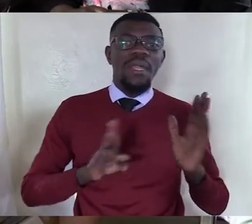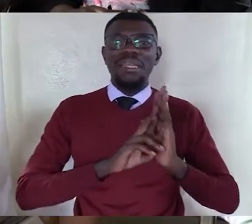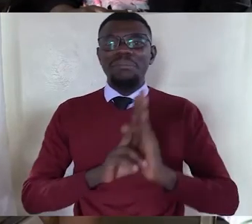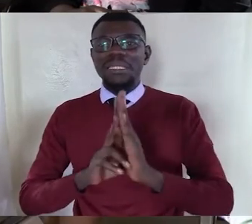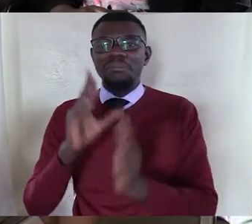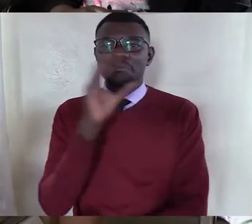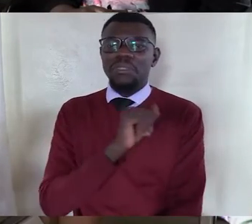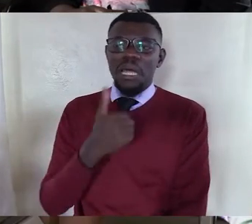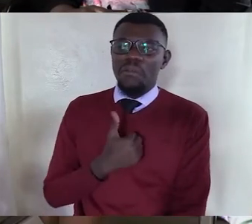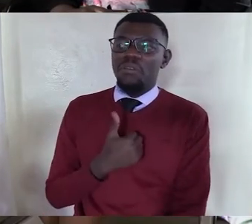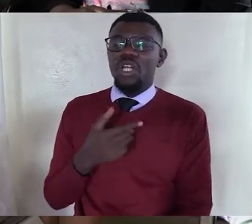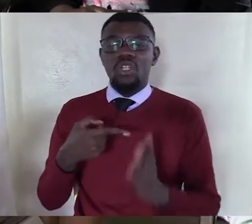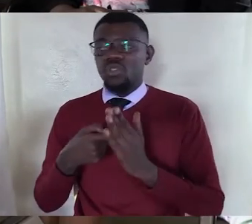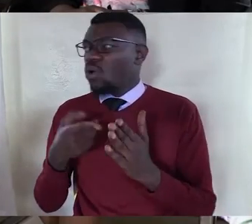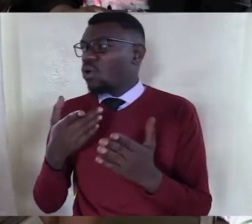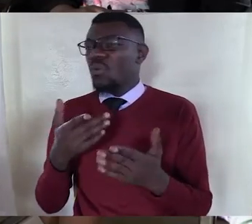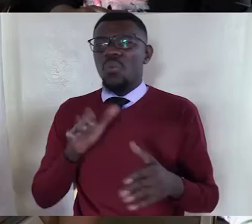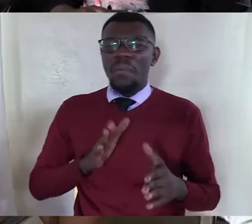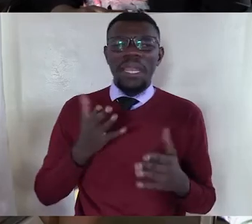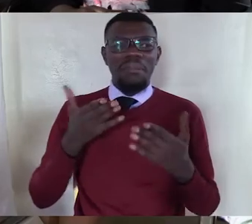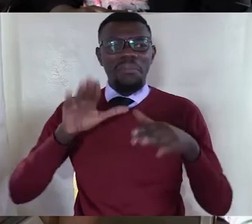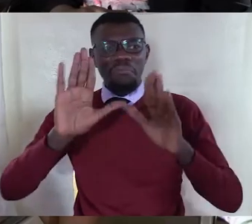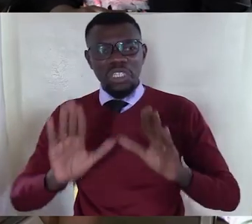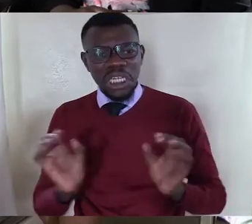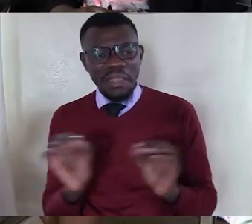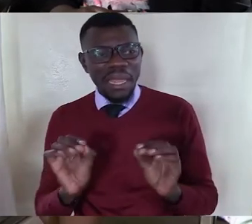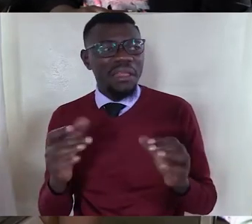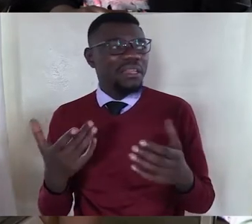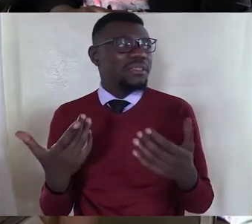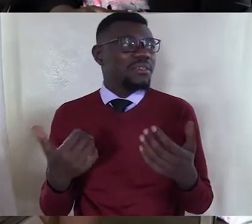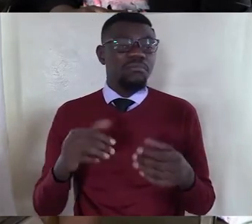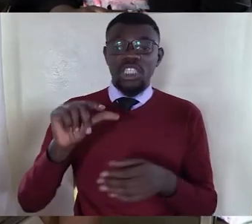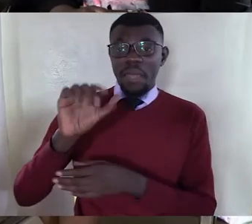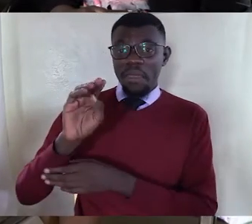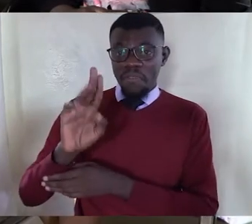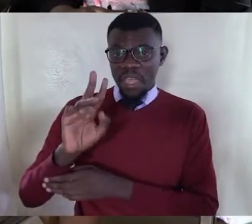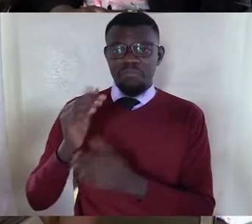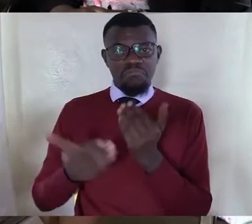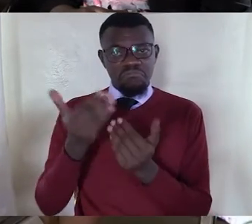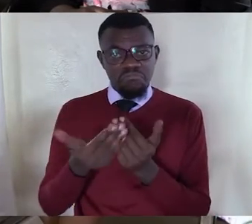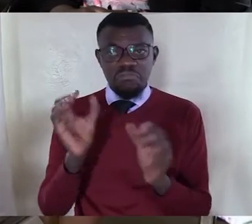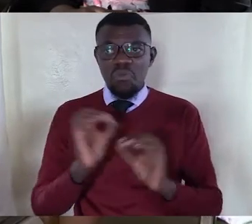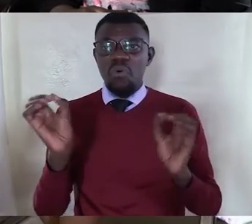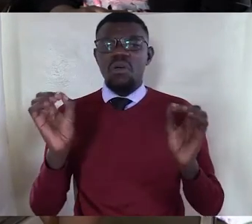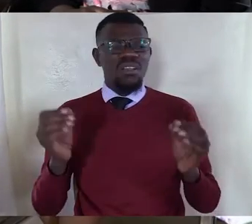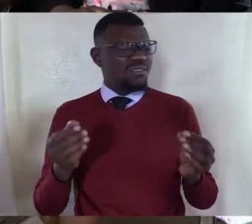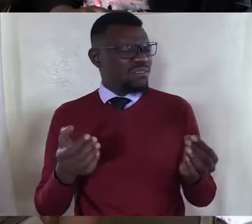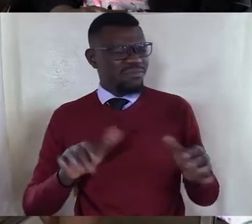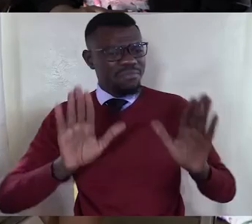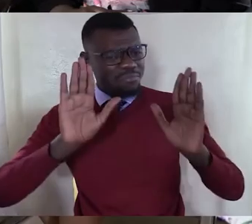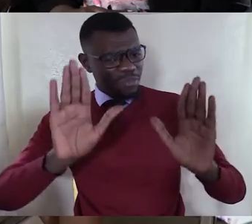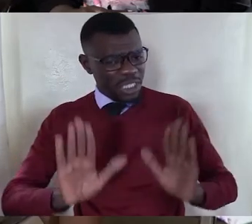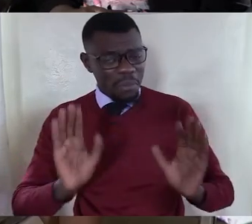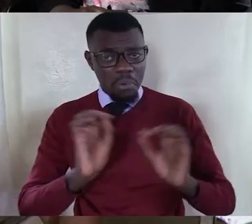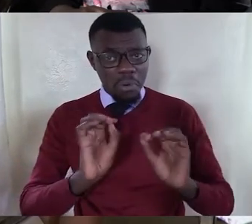independent institutions to play their constitutional role and to safeguard women's participation in the